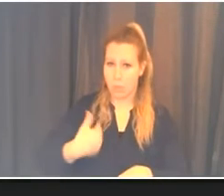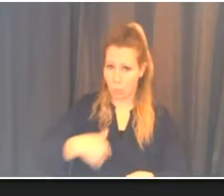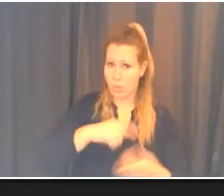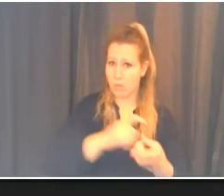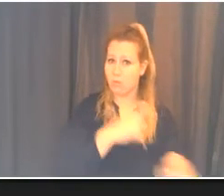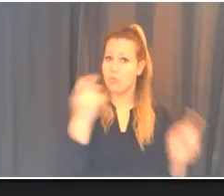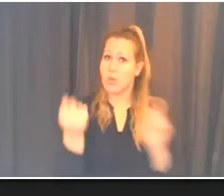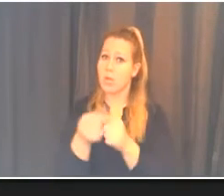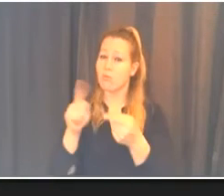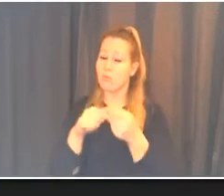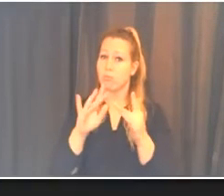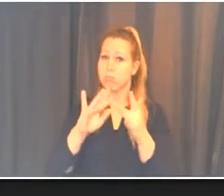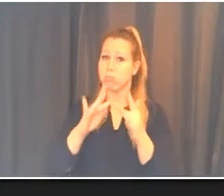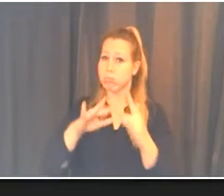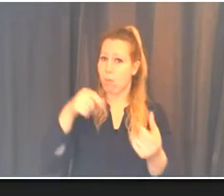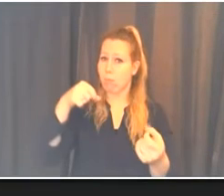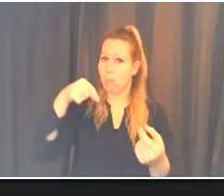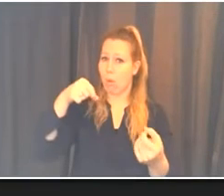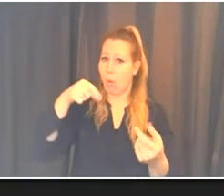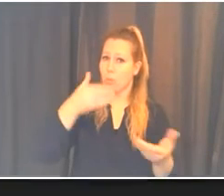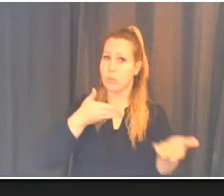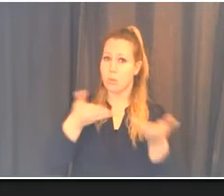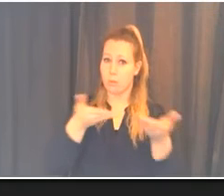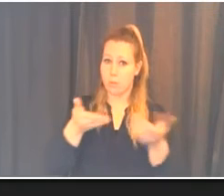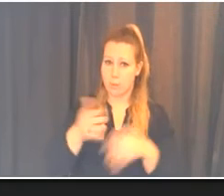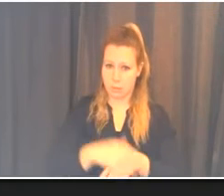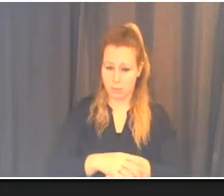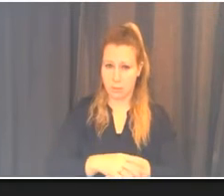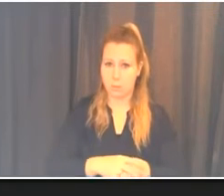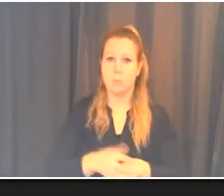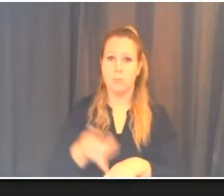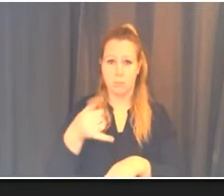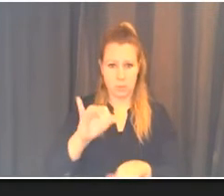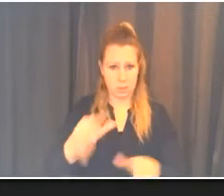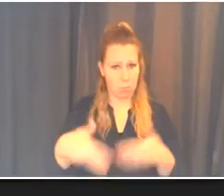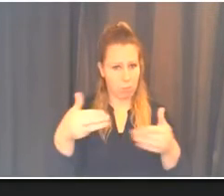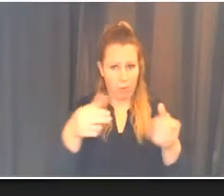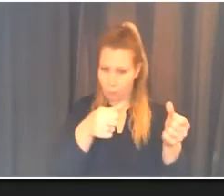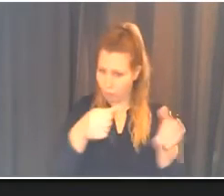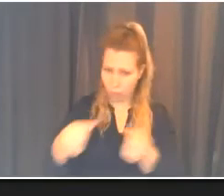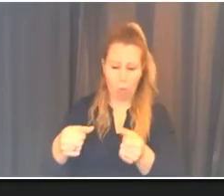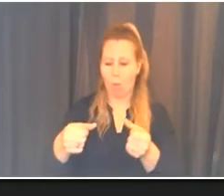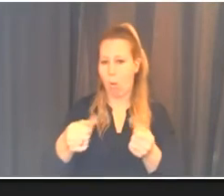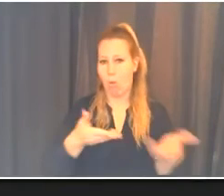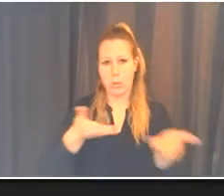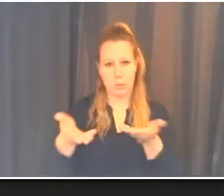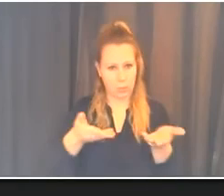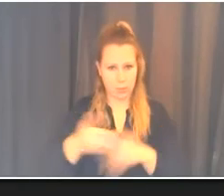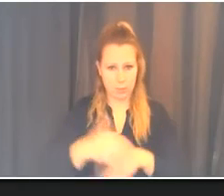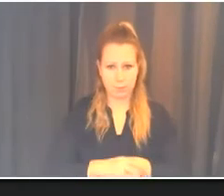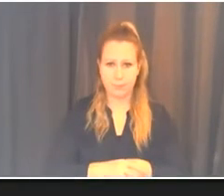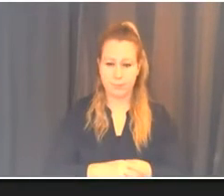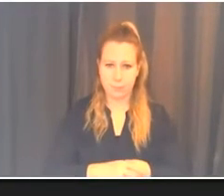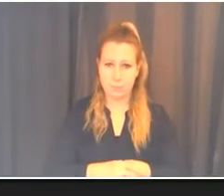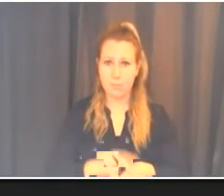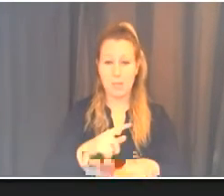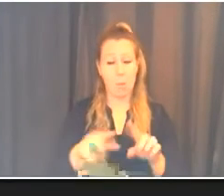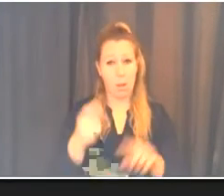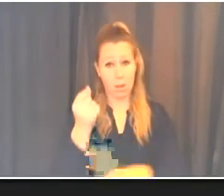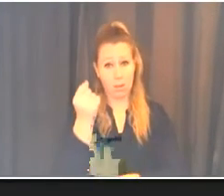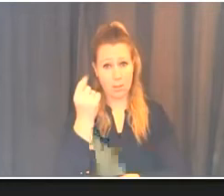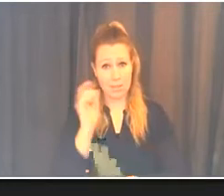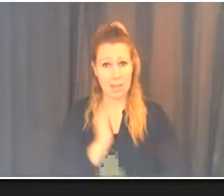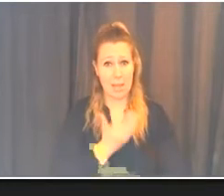their children are in danger of going unseen unheard and unserved and the problem is not a lack of dedicated